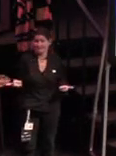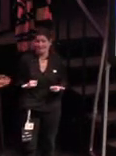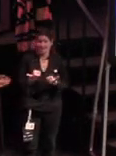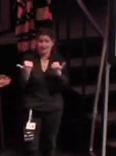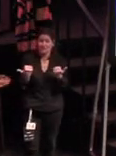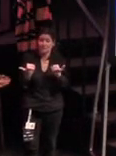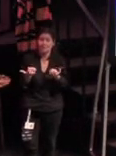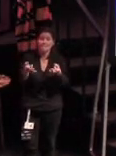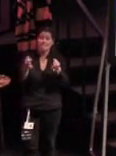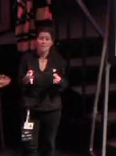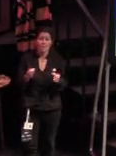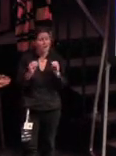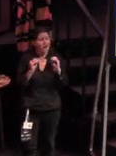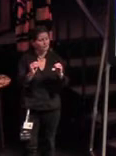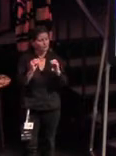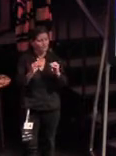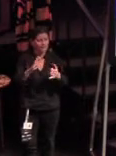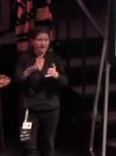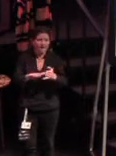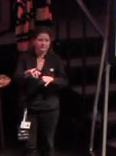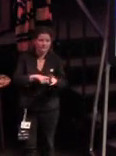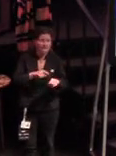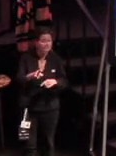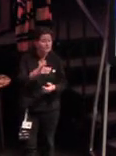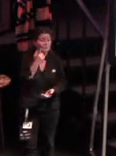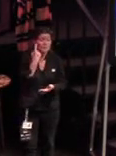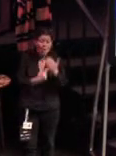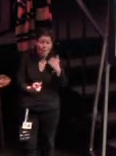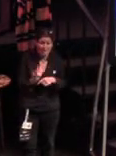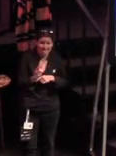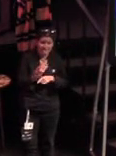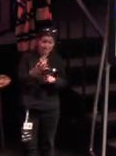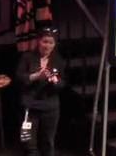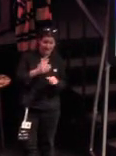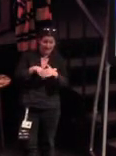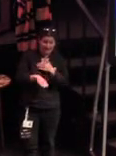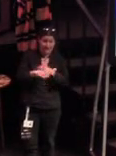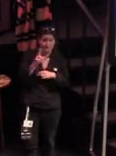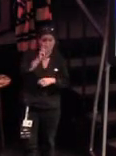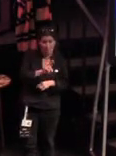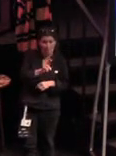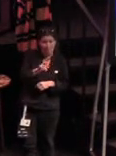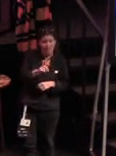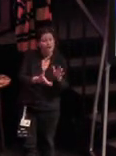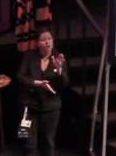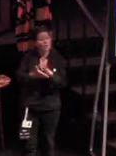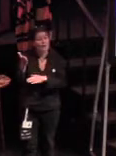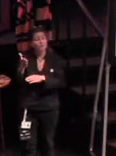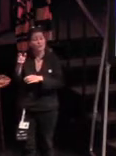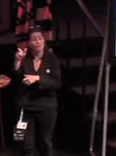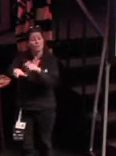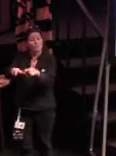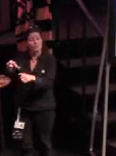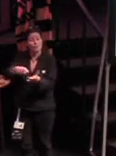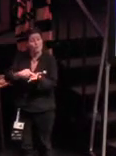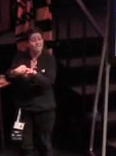formal education, and it was the only full year that I did in school. So I went to a pupil referral unit, which is where they